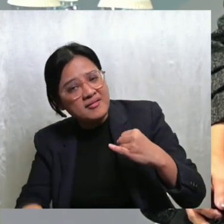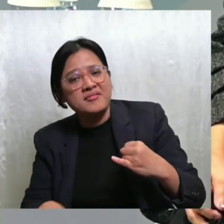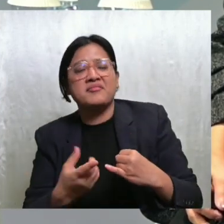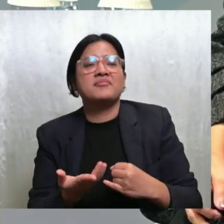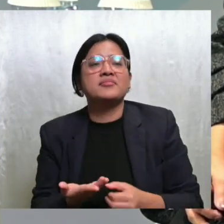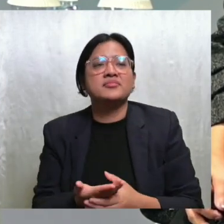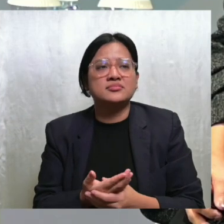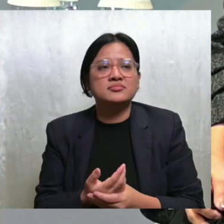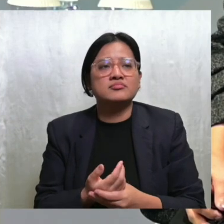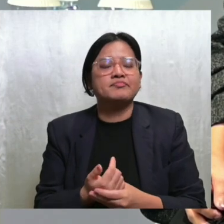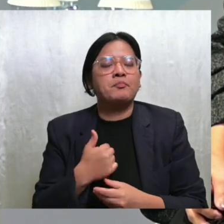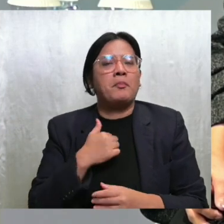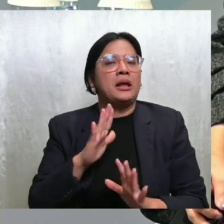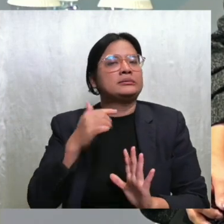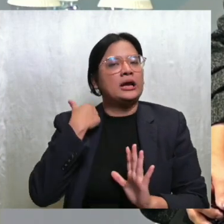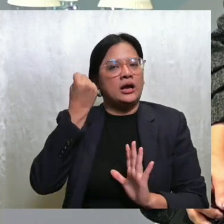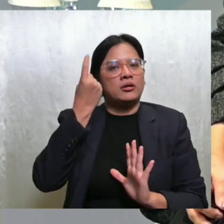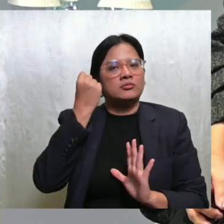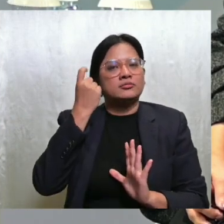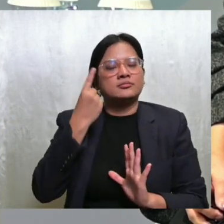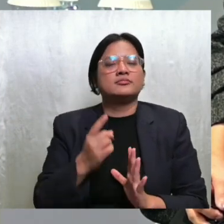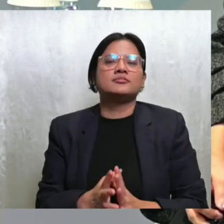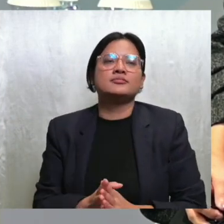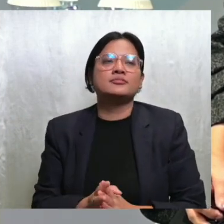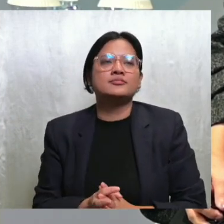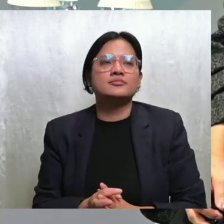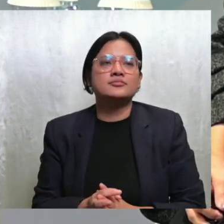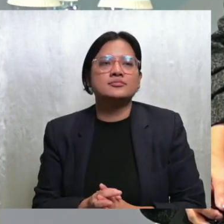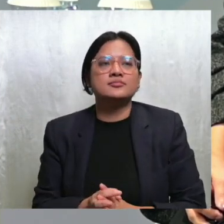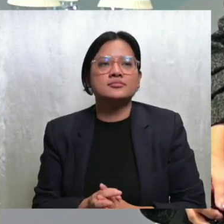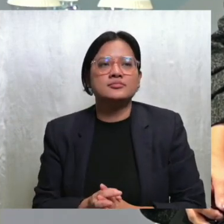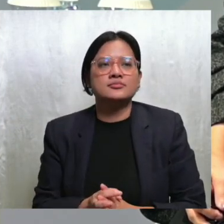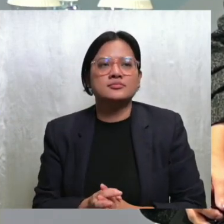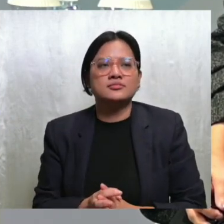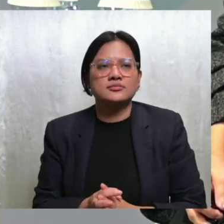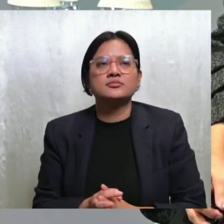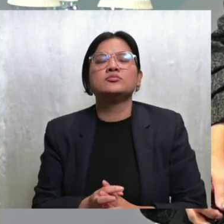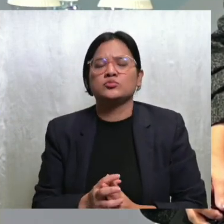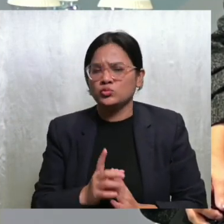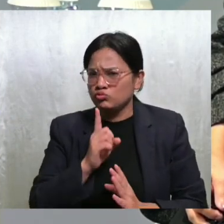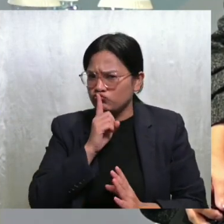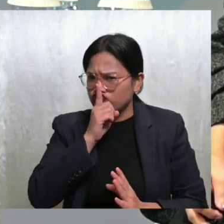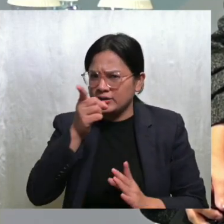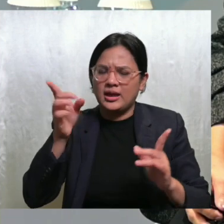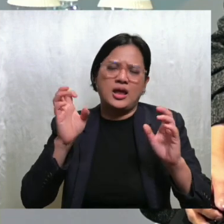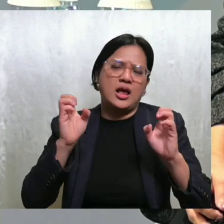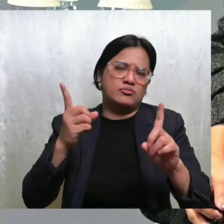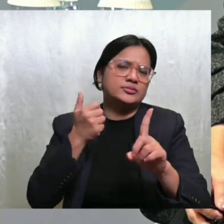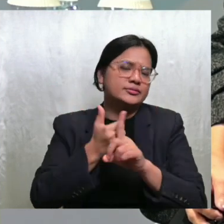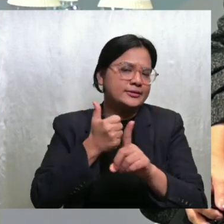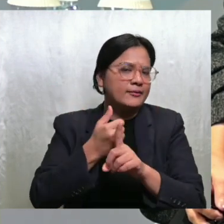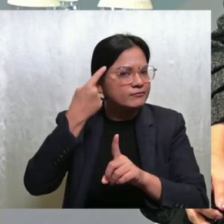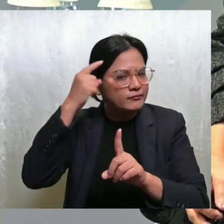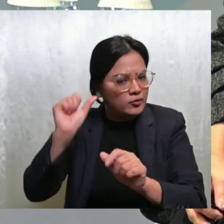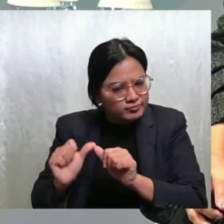the lifelong learning context in middle age, in actually the modern age. It is actually the pursuit of knowledge